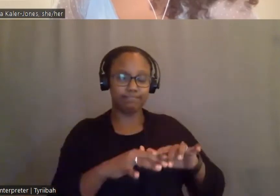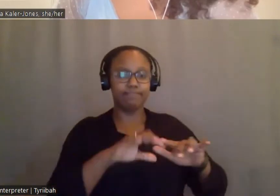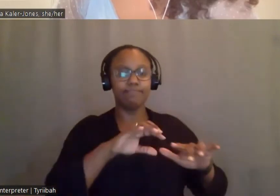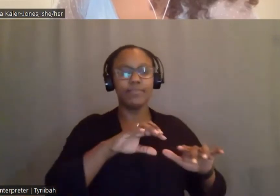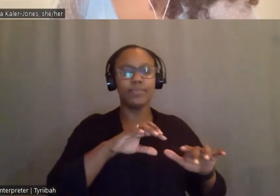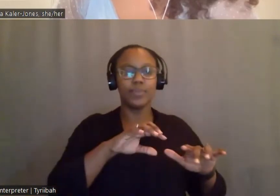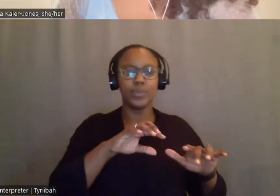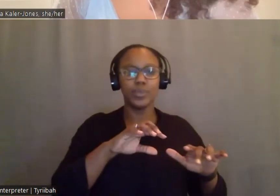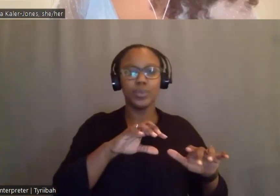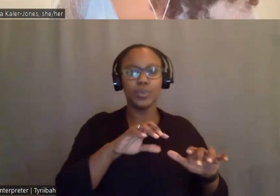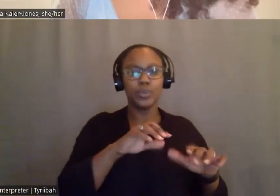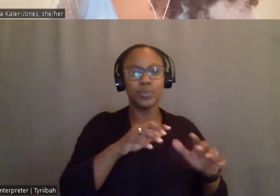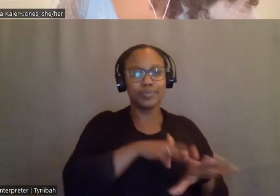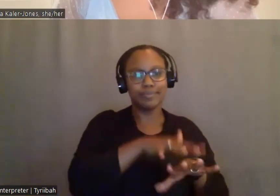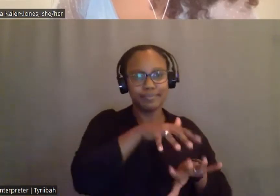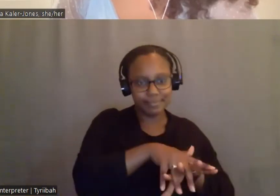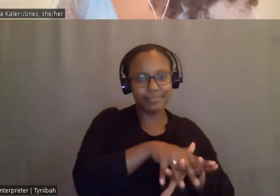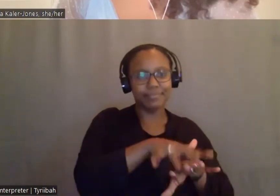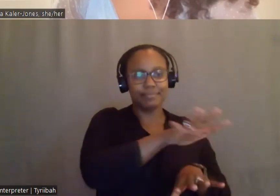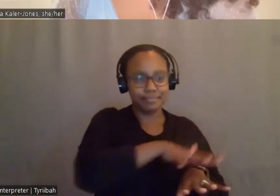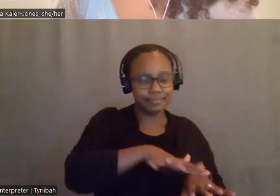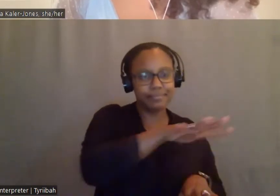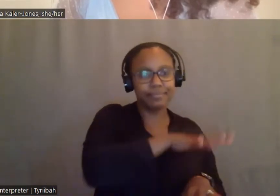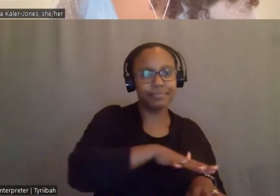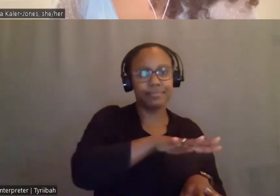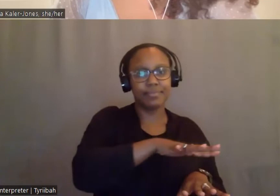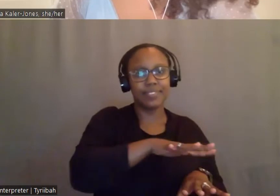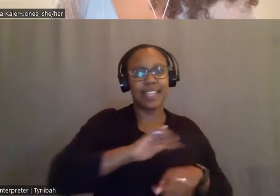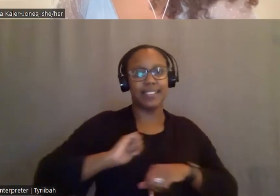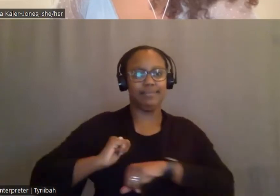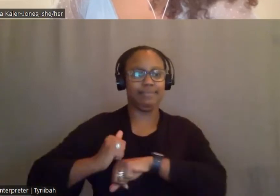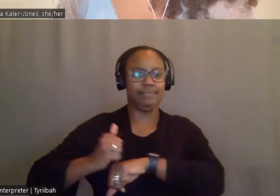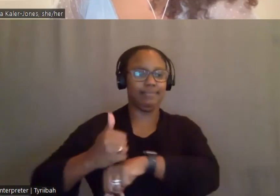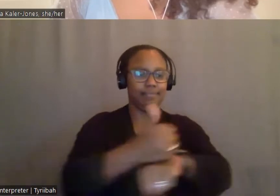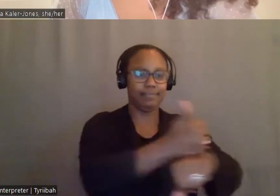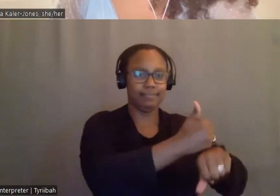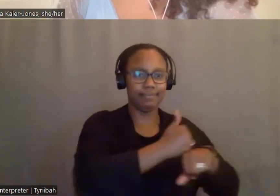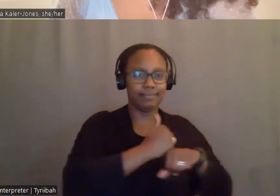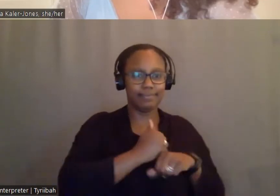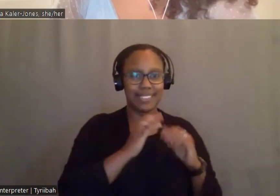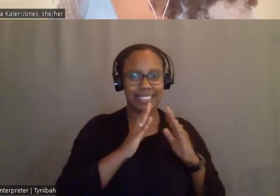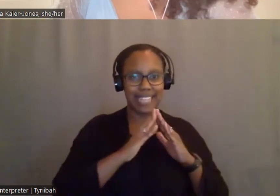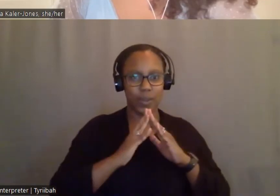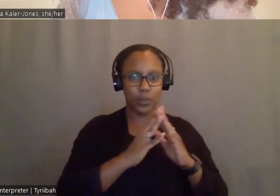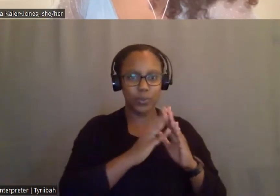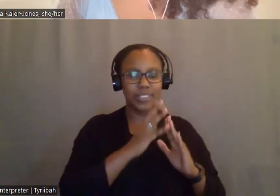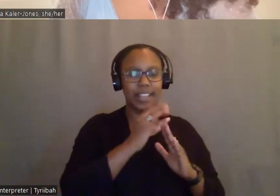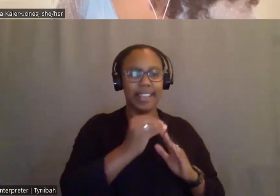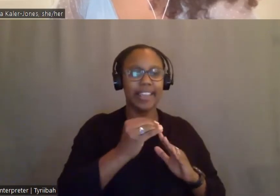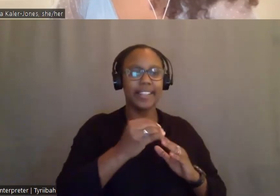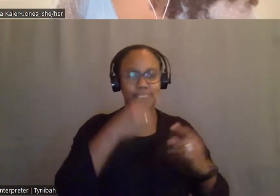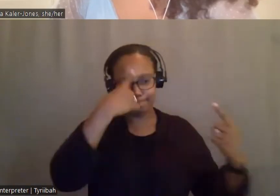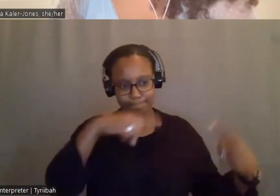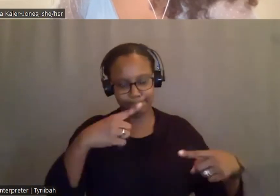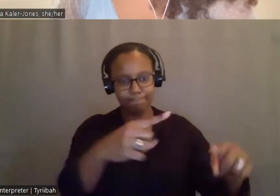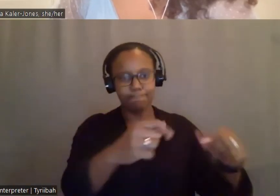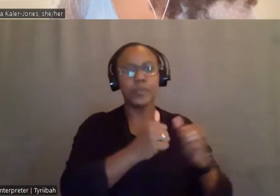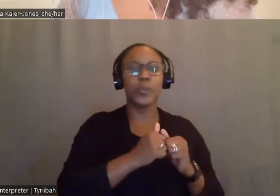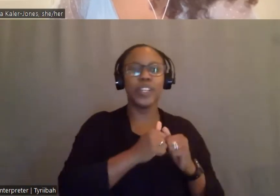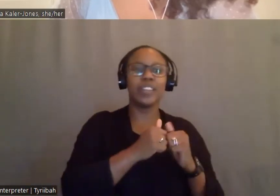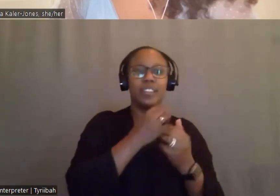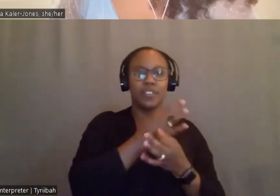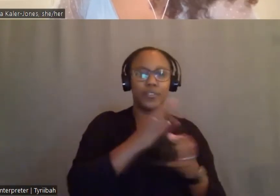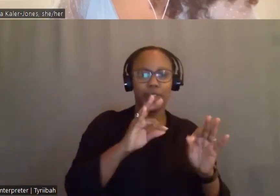and the region outside of it, they create towns, sometimes making alliances with Indian freed people, with these former slaves of